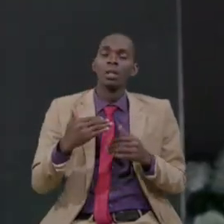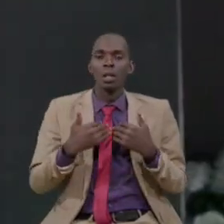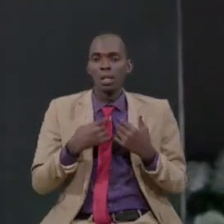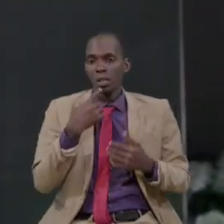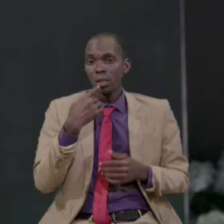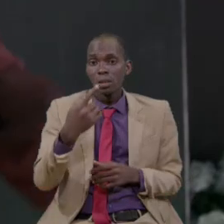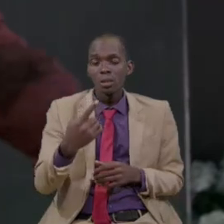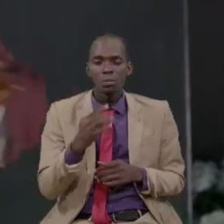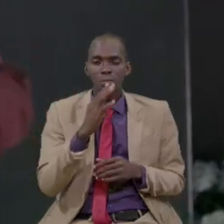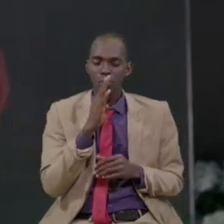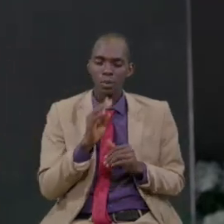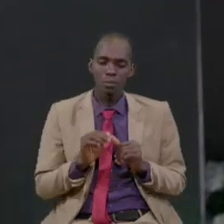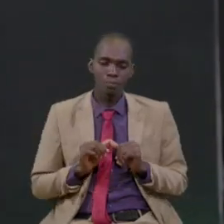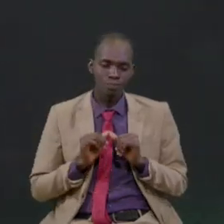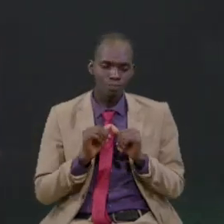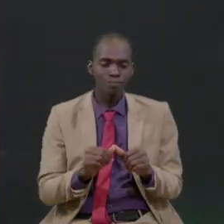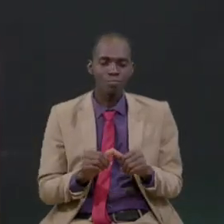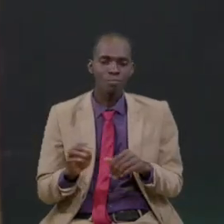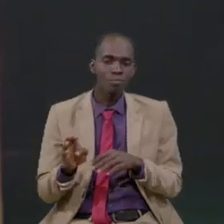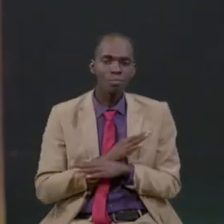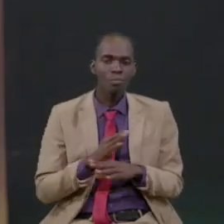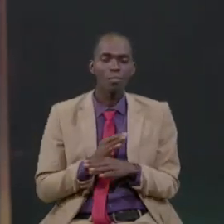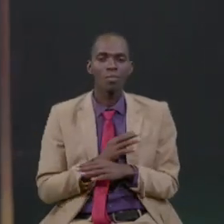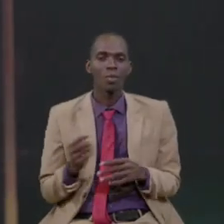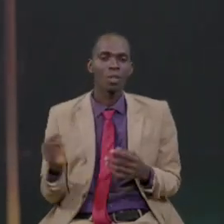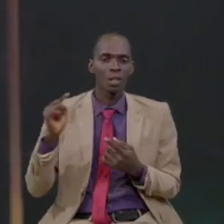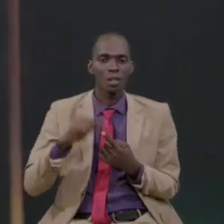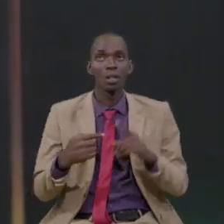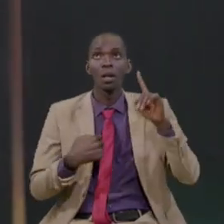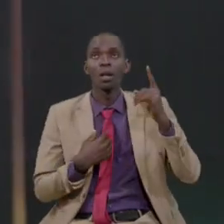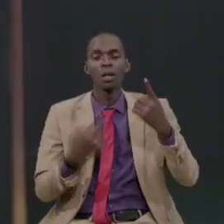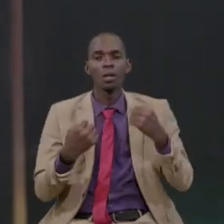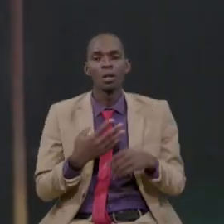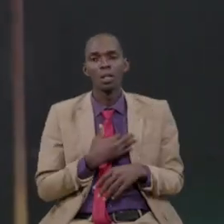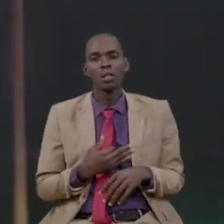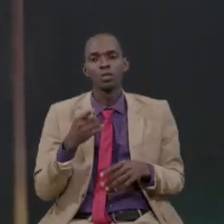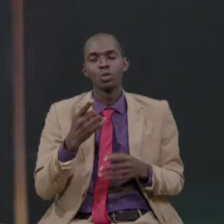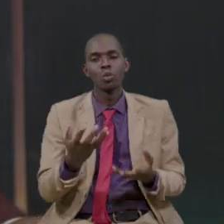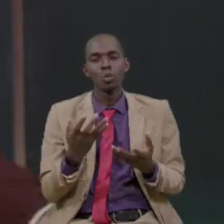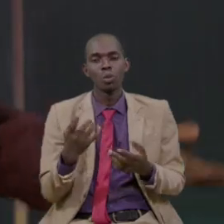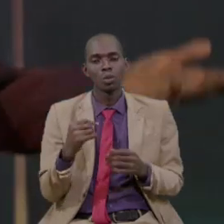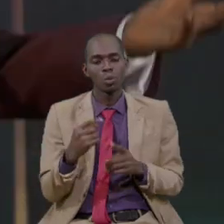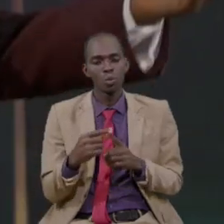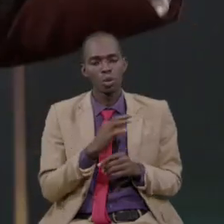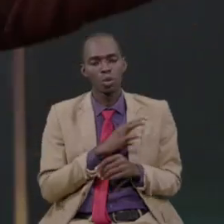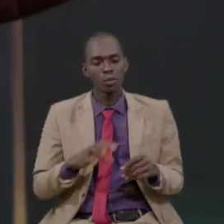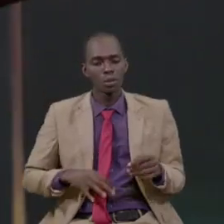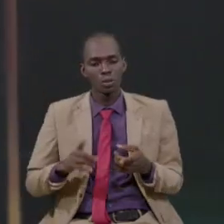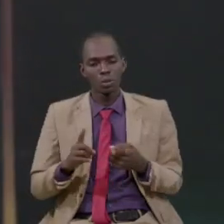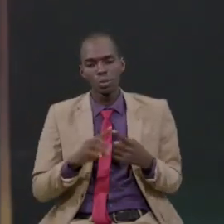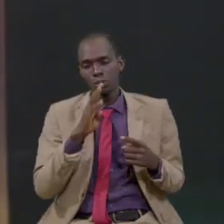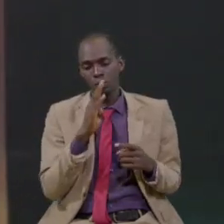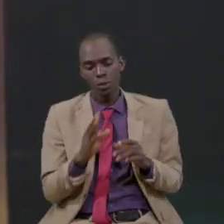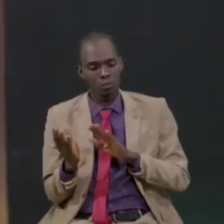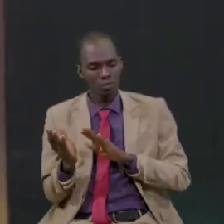till I come. And you want the words of Christ to be put down and the practice of